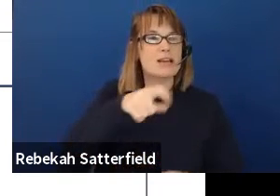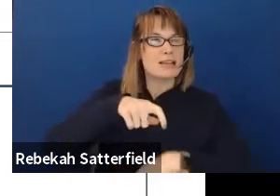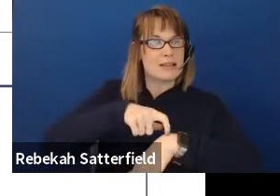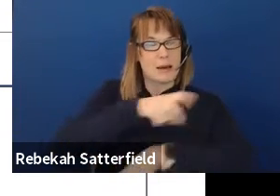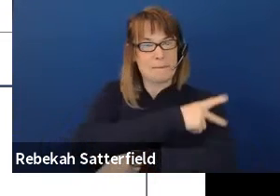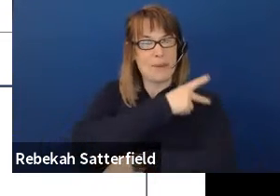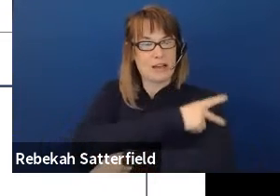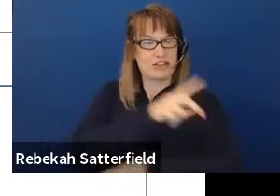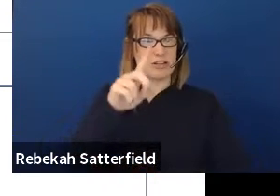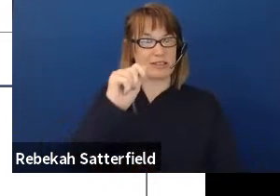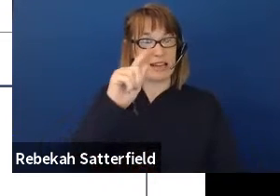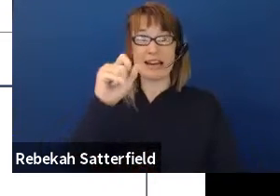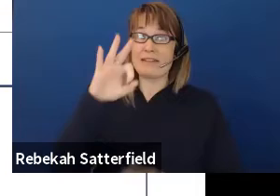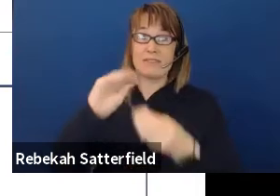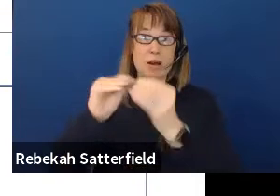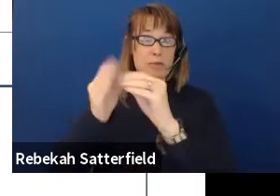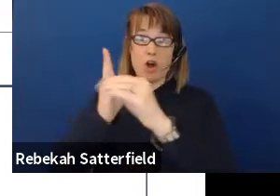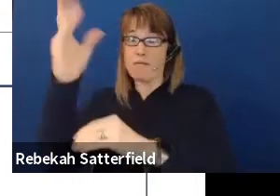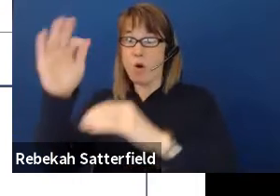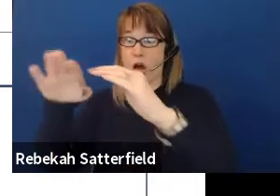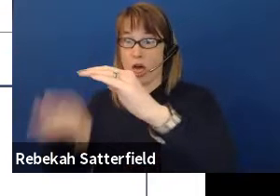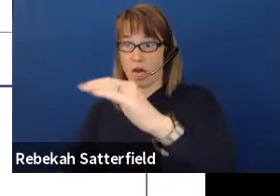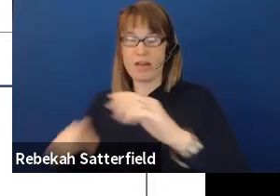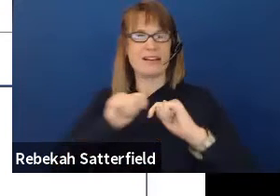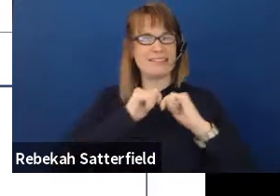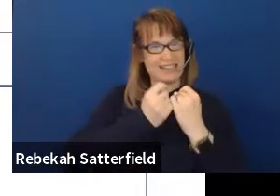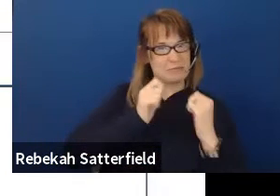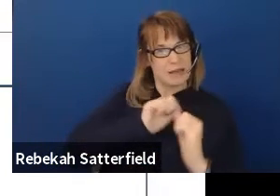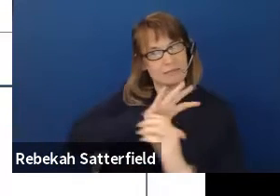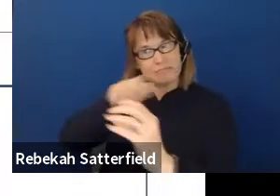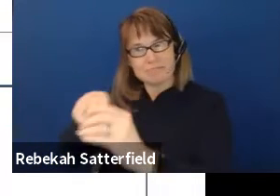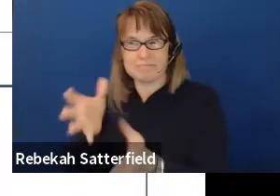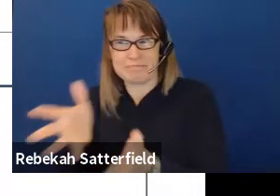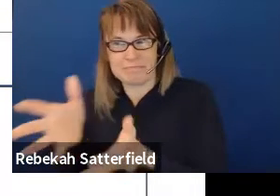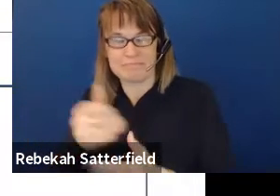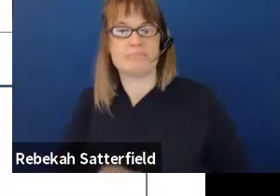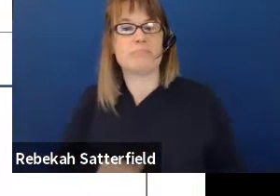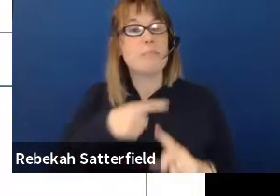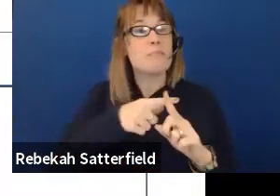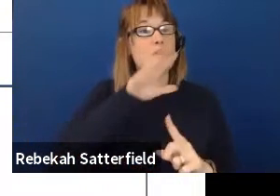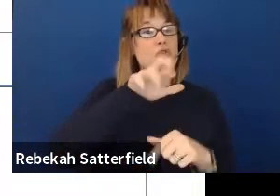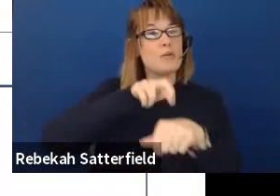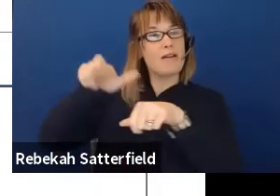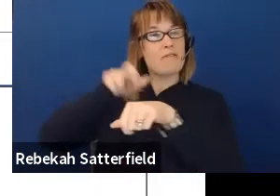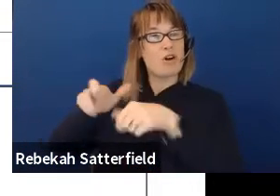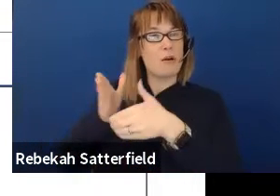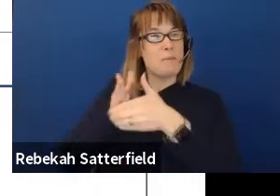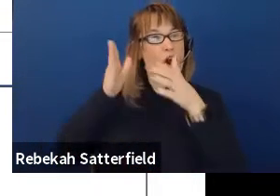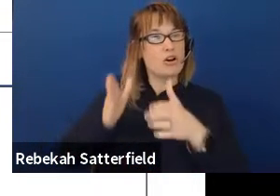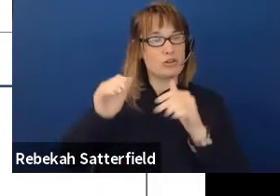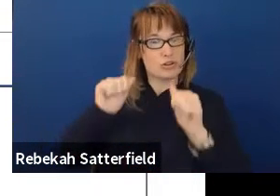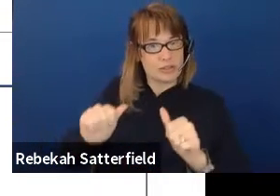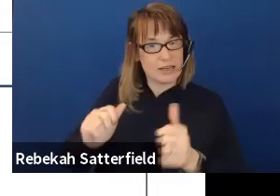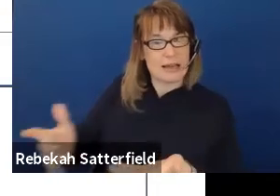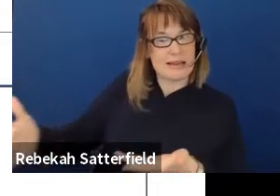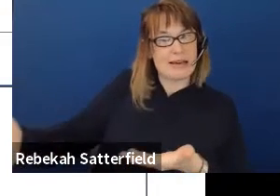is out of a normal range, so your team can quickly intervene. And then your referral partners can also continue tracking health data